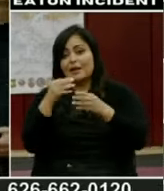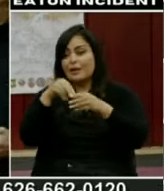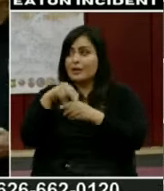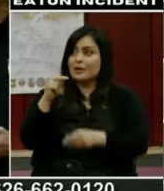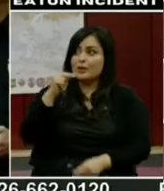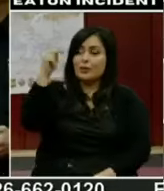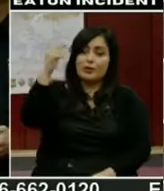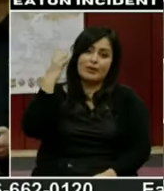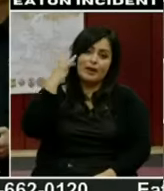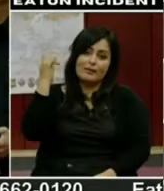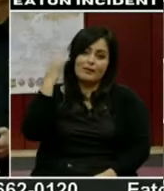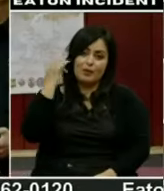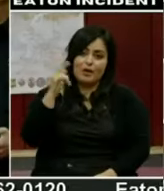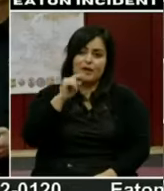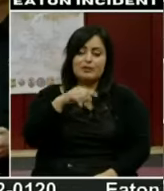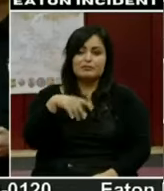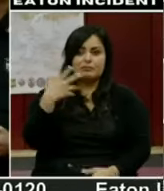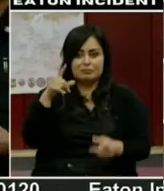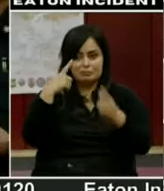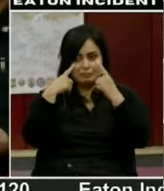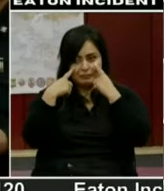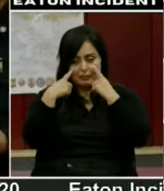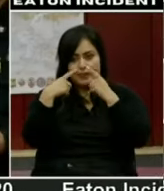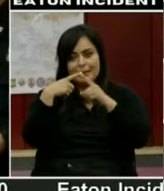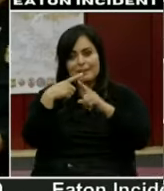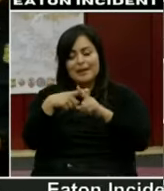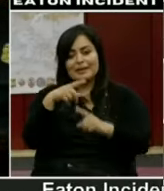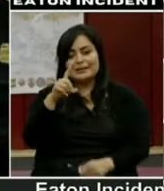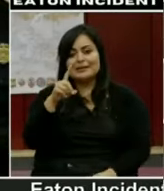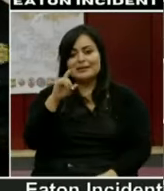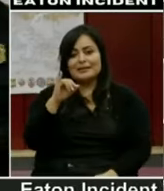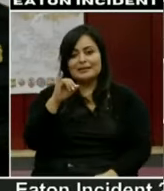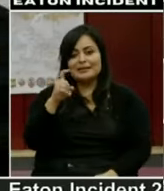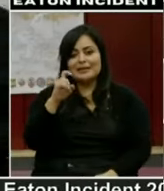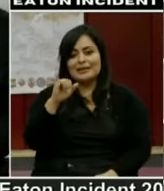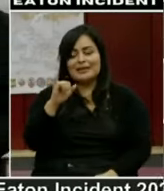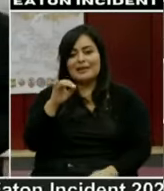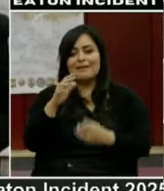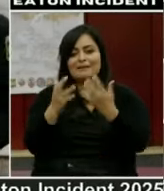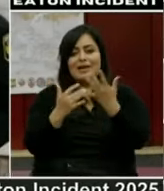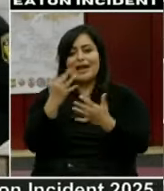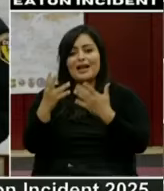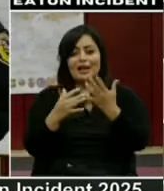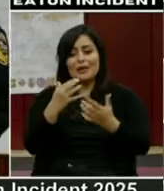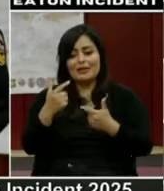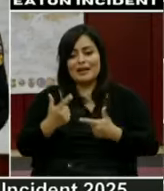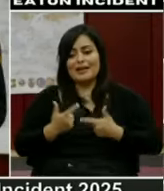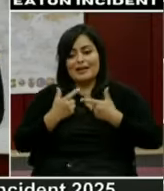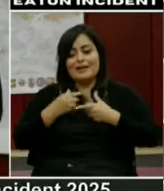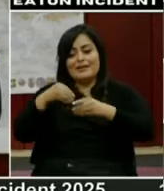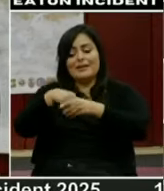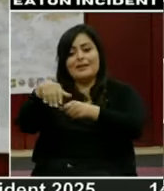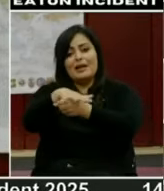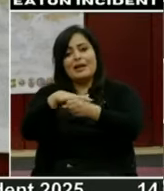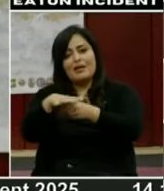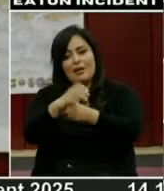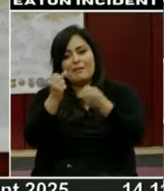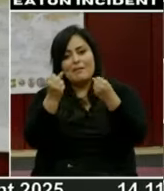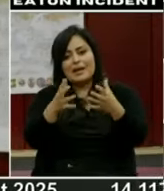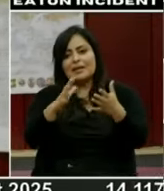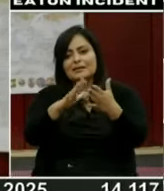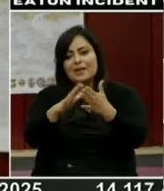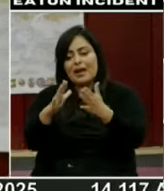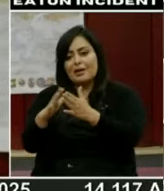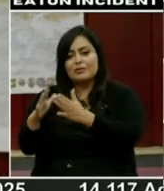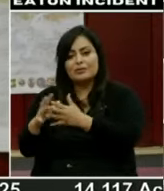Northern California, and then also the Dixie Fire where I currently live in the middle of that footprint. Multiple towns and communities